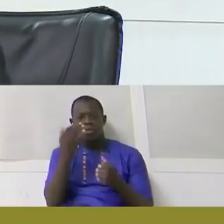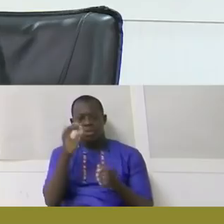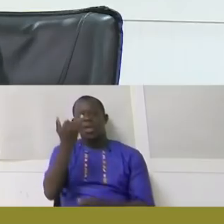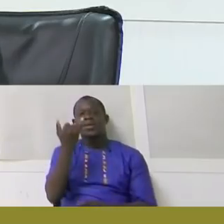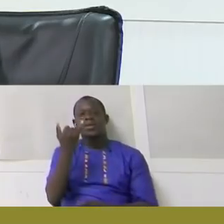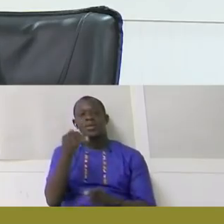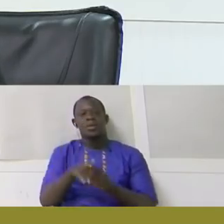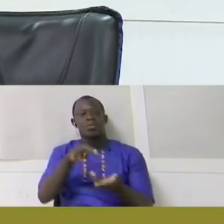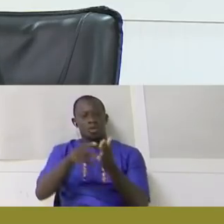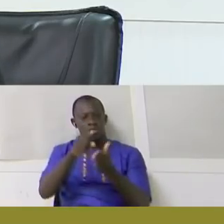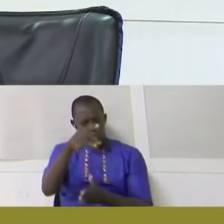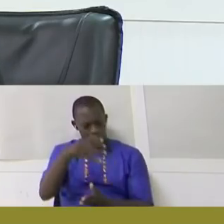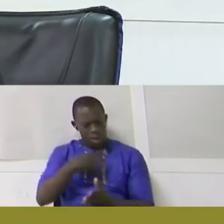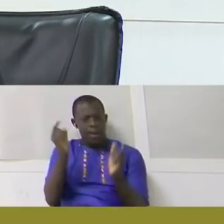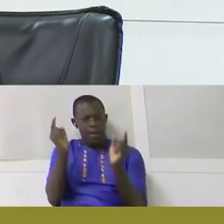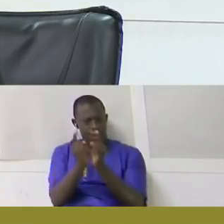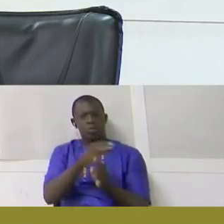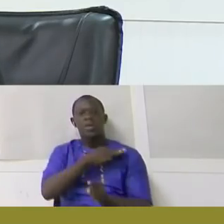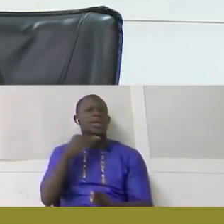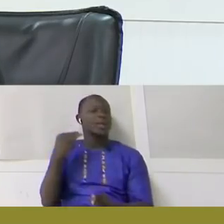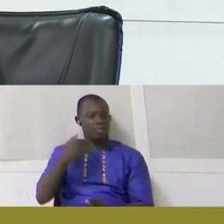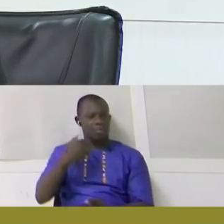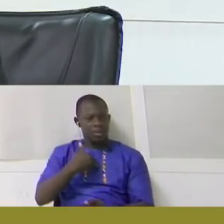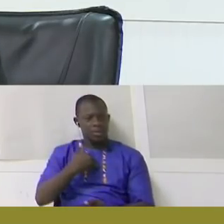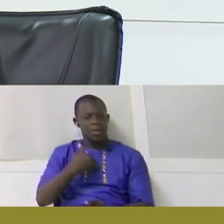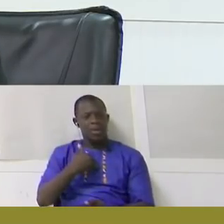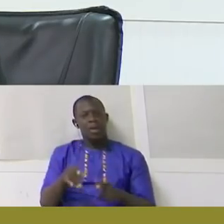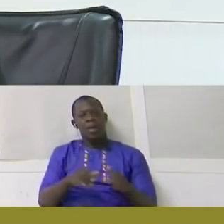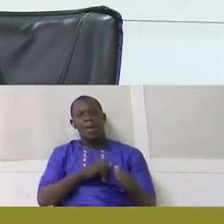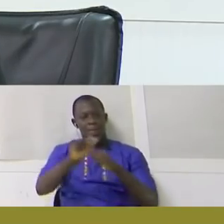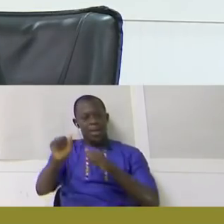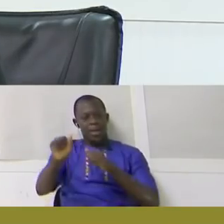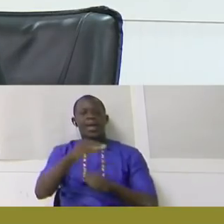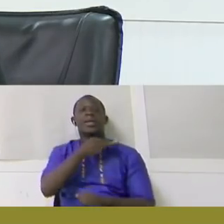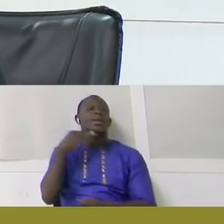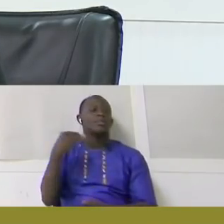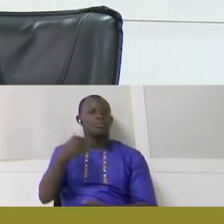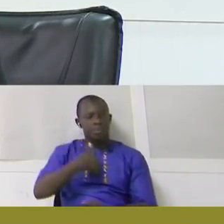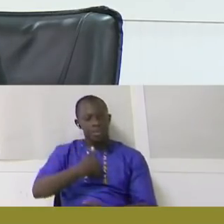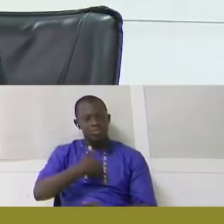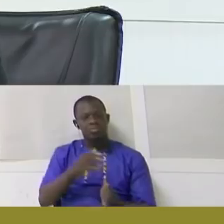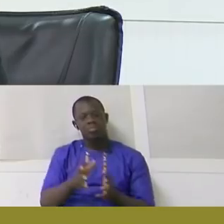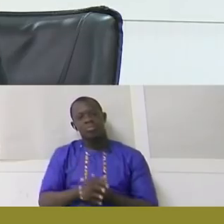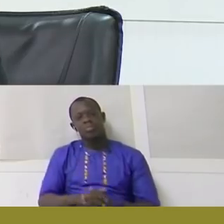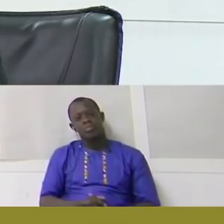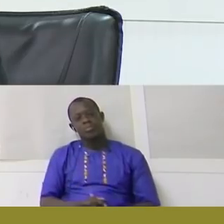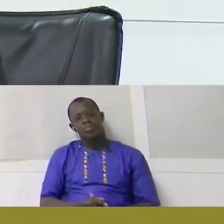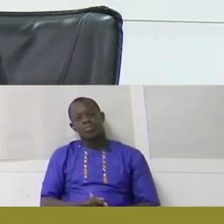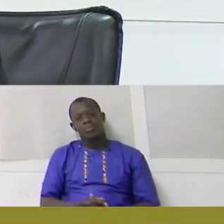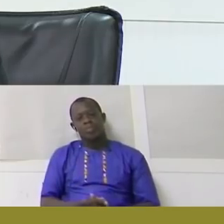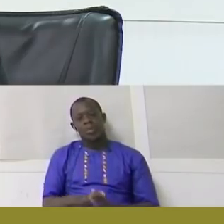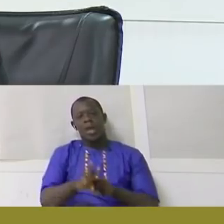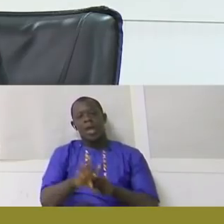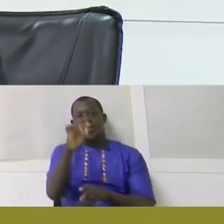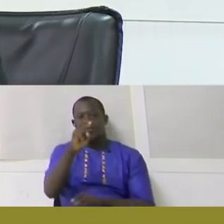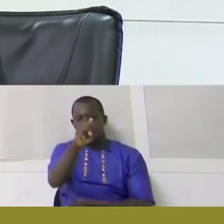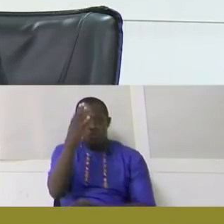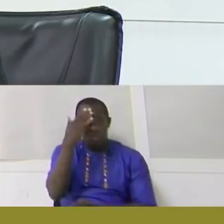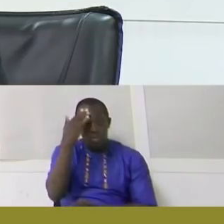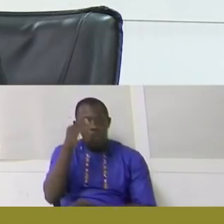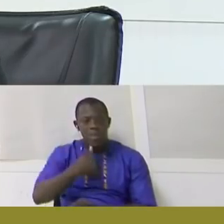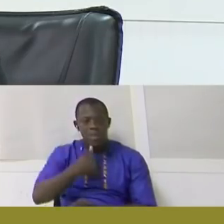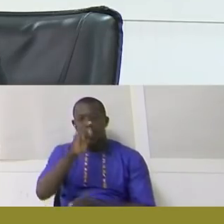Maneko do danga yo pour ray ma. I said to him, since you have come to kill me. Legi dang marey. Now you will kill me. So hamene de na